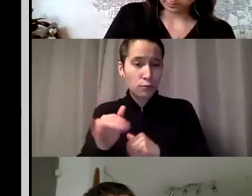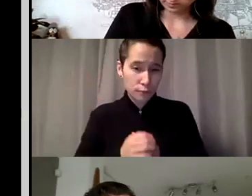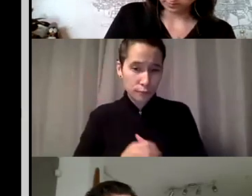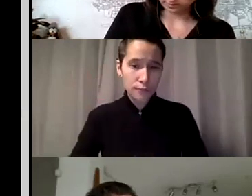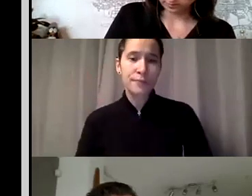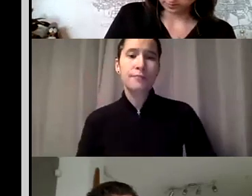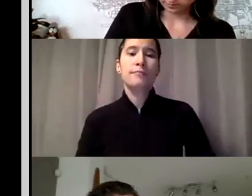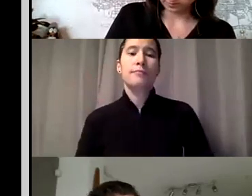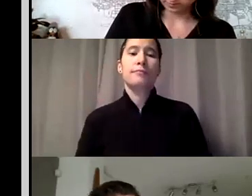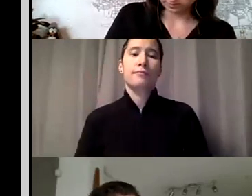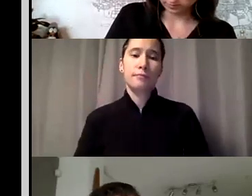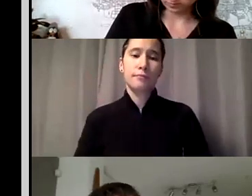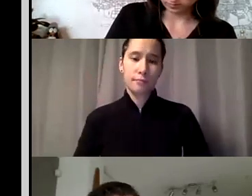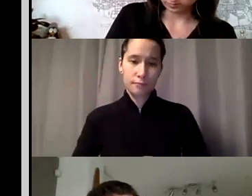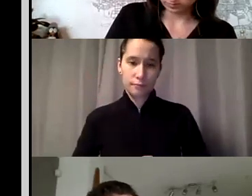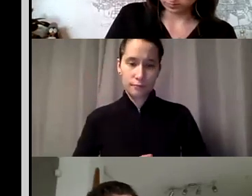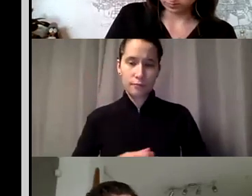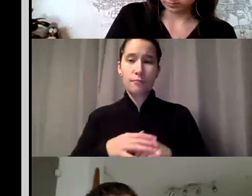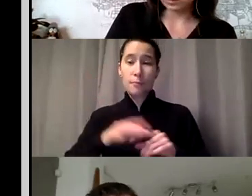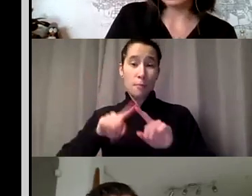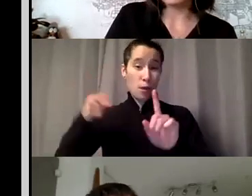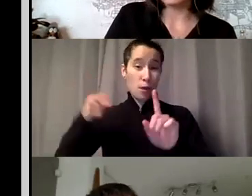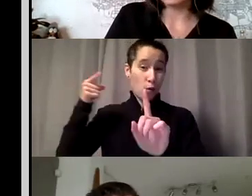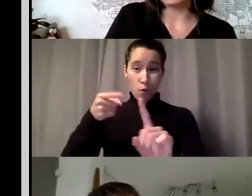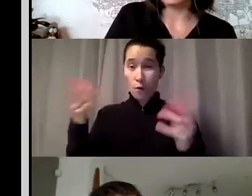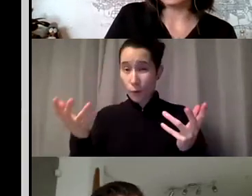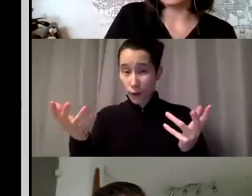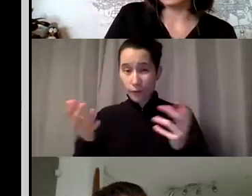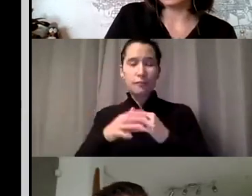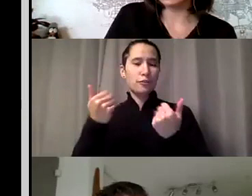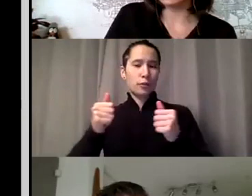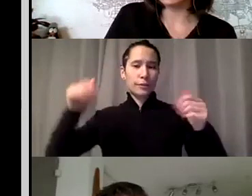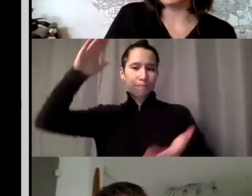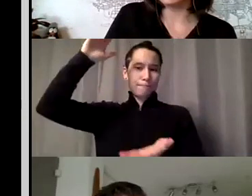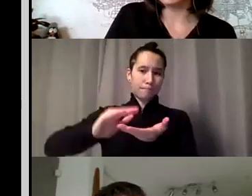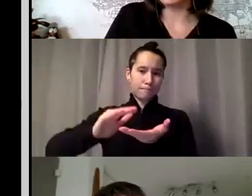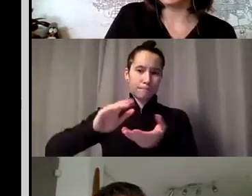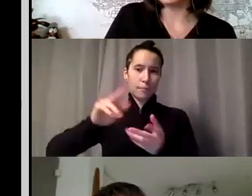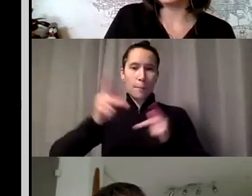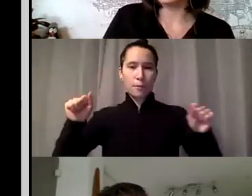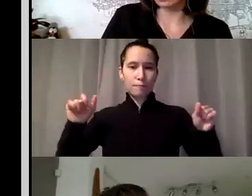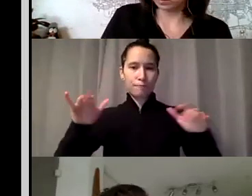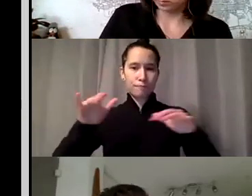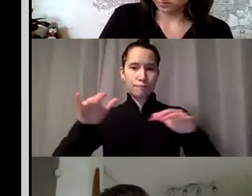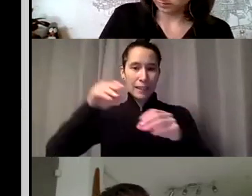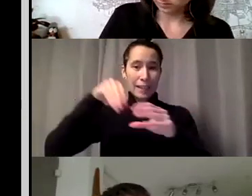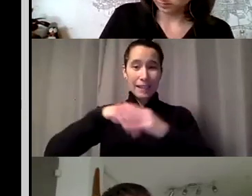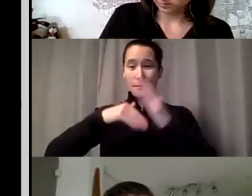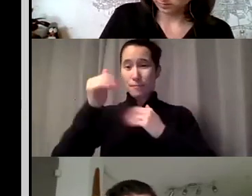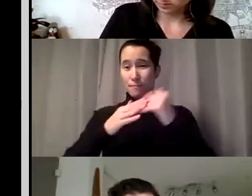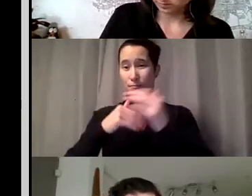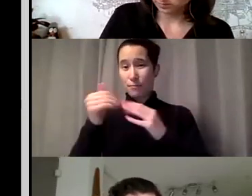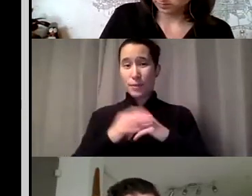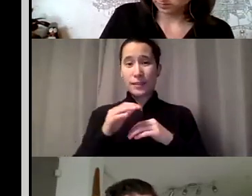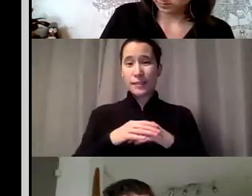find a way of minimizing the amount of people that are in the facility at a time. And I know this one's